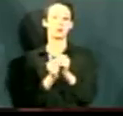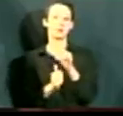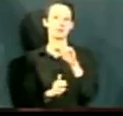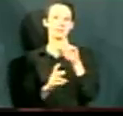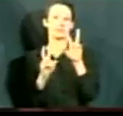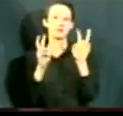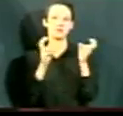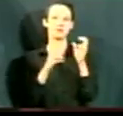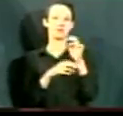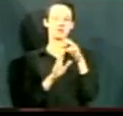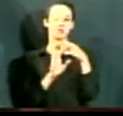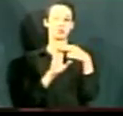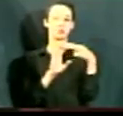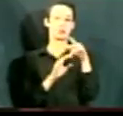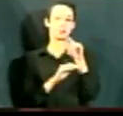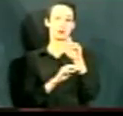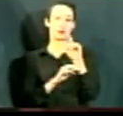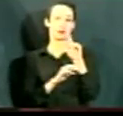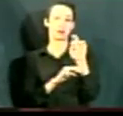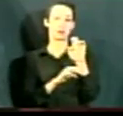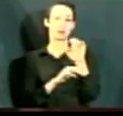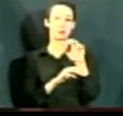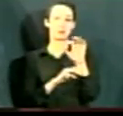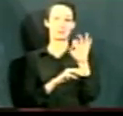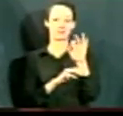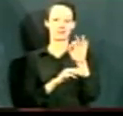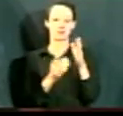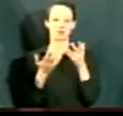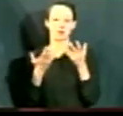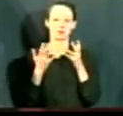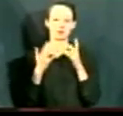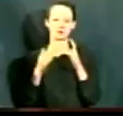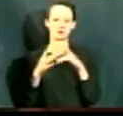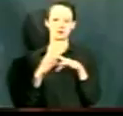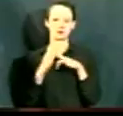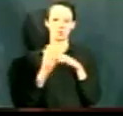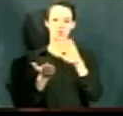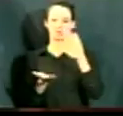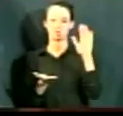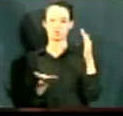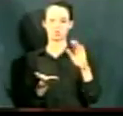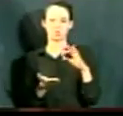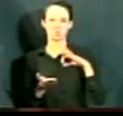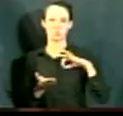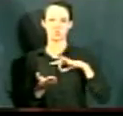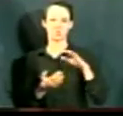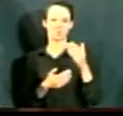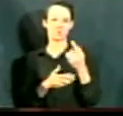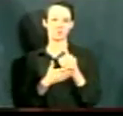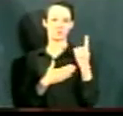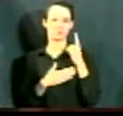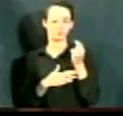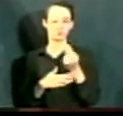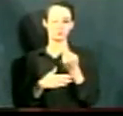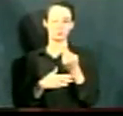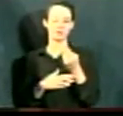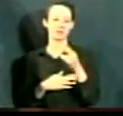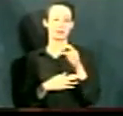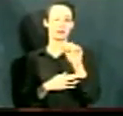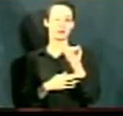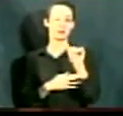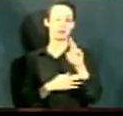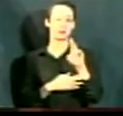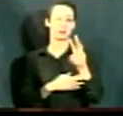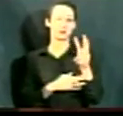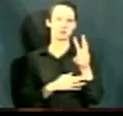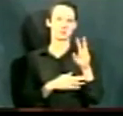of Education is trying to lessen the benefits of it. Just last Thursday, AAUW sent an email to